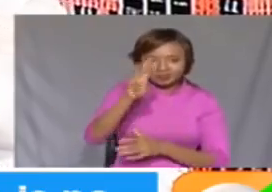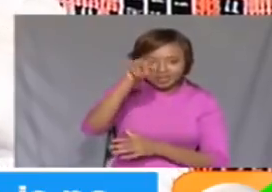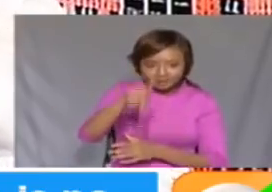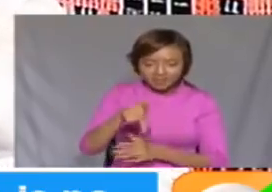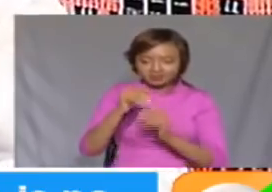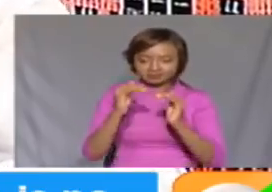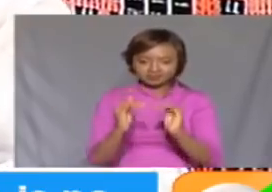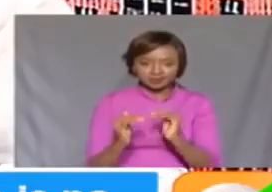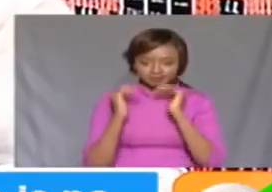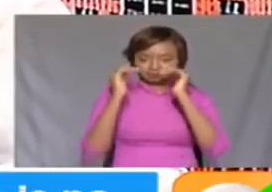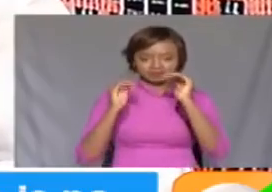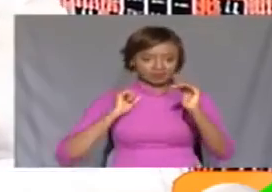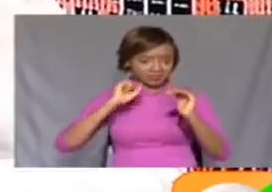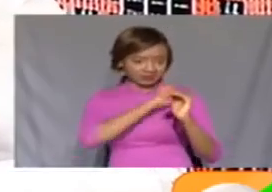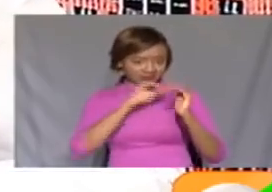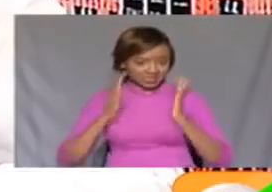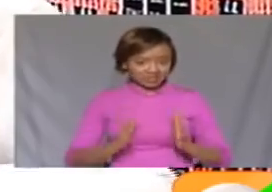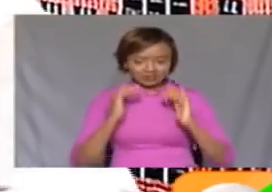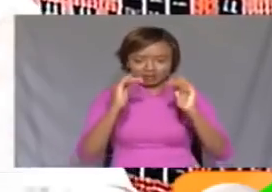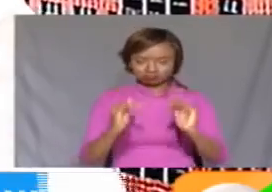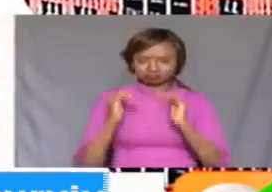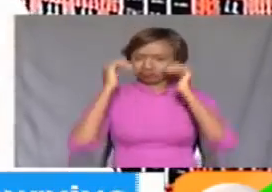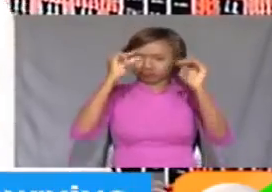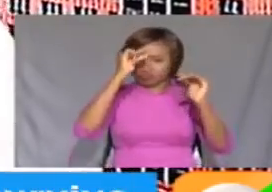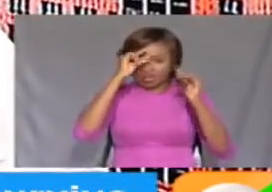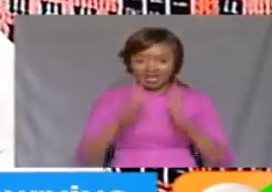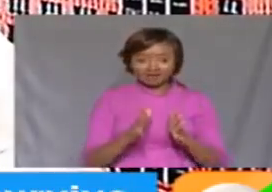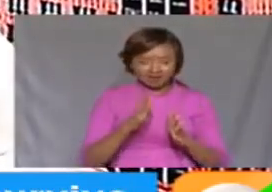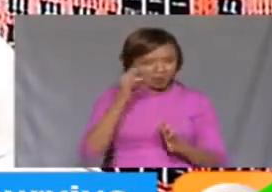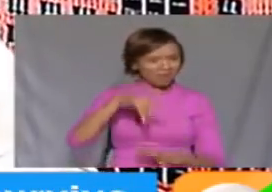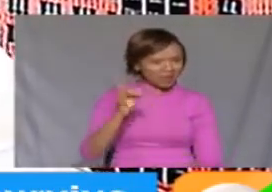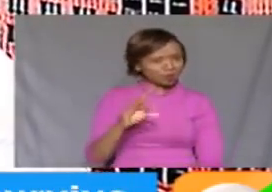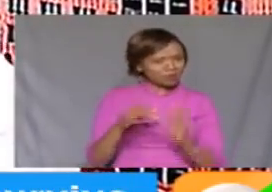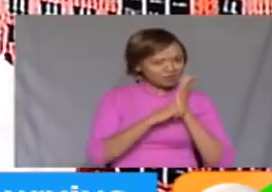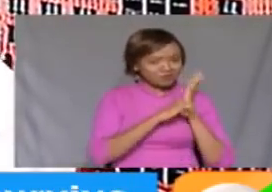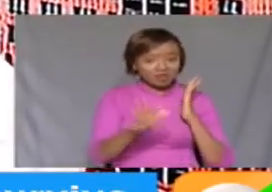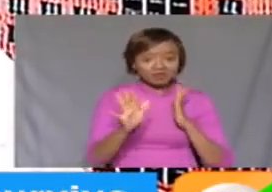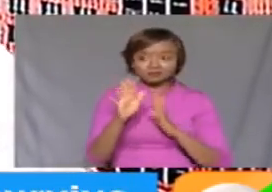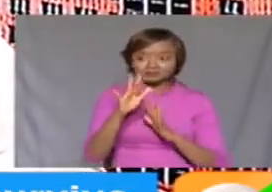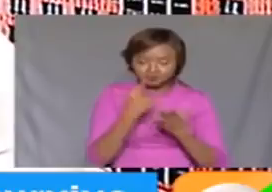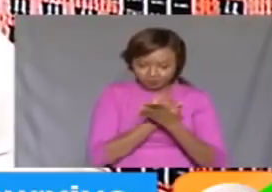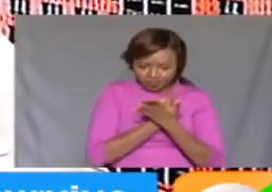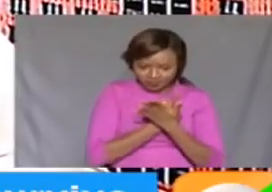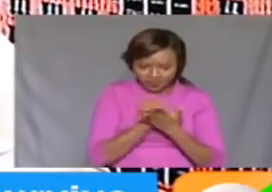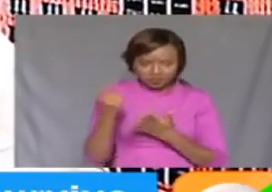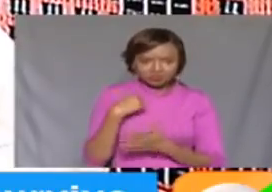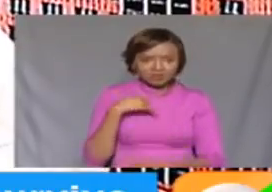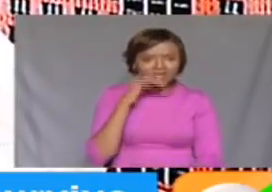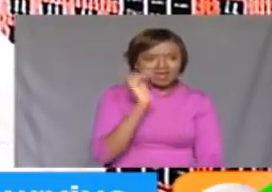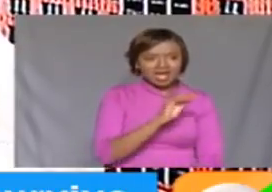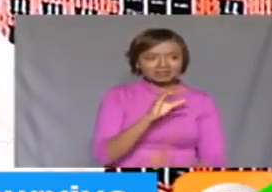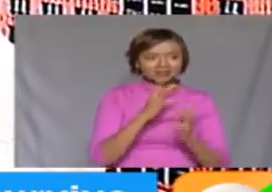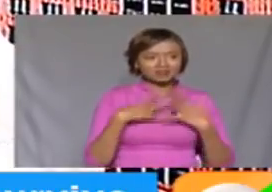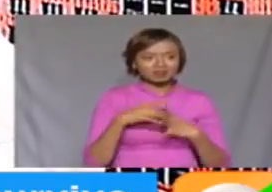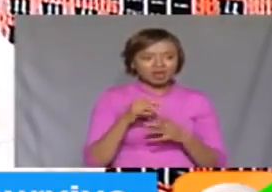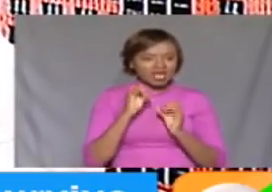on to become senator, and now governor. Just this week, curiously, and I was even asking in our newsroom whether